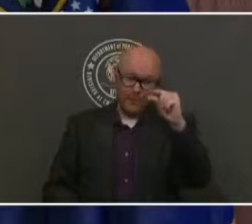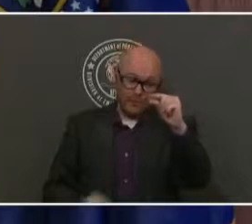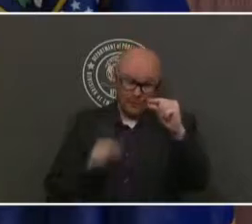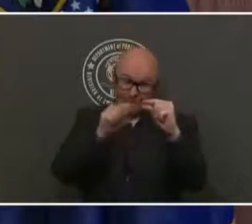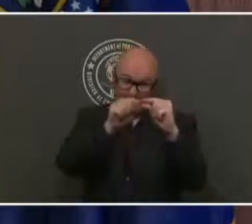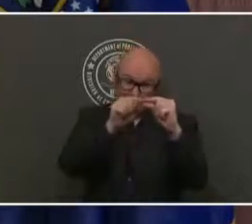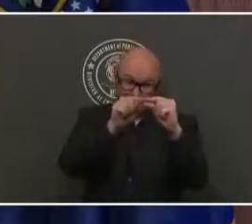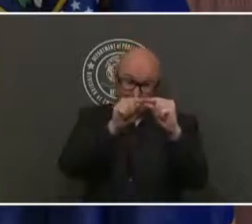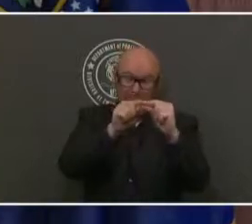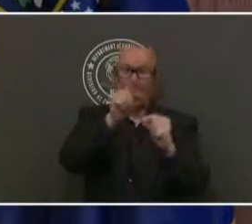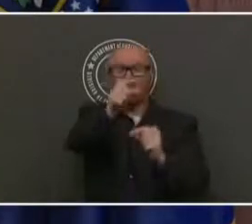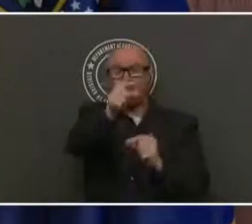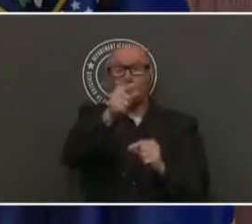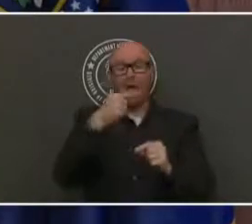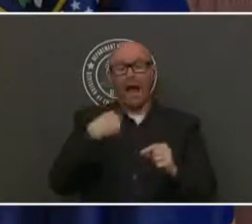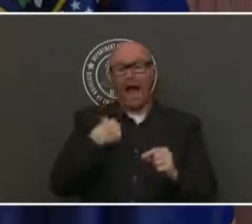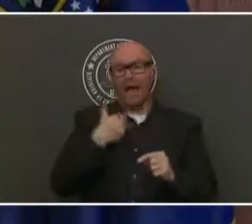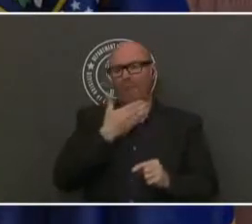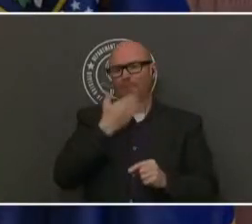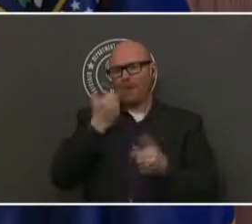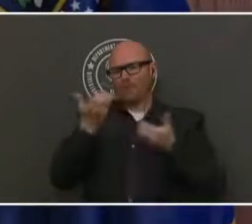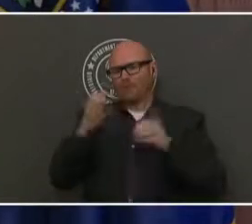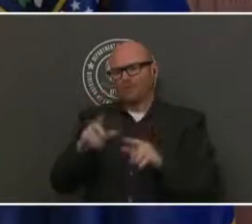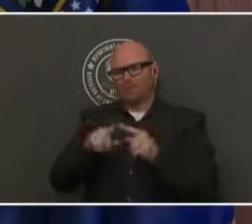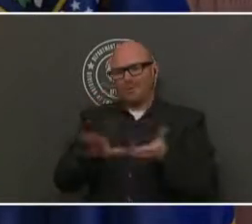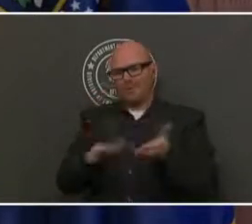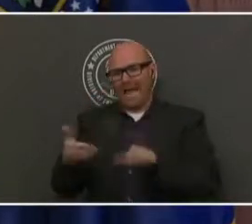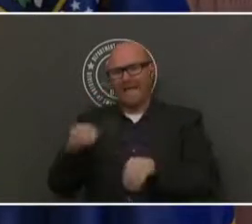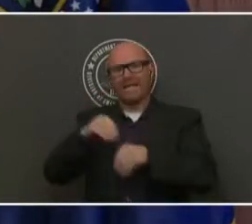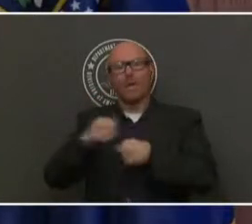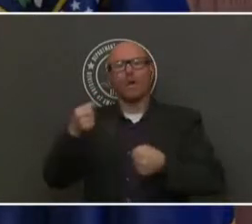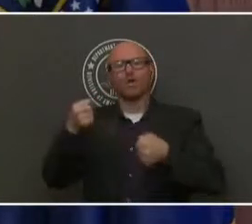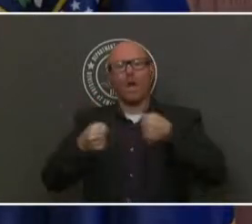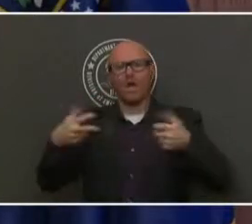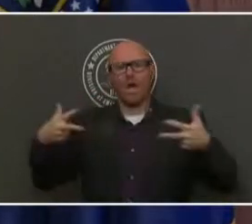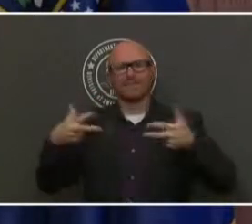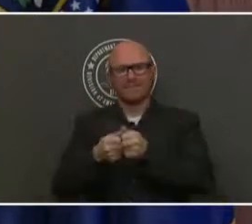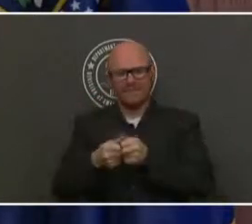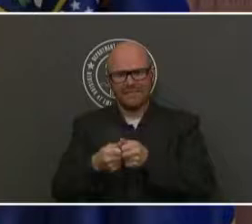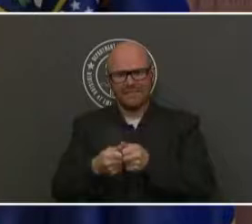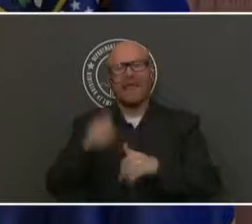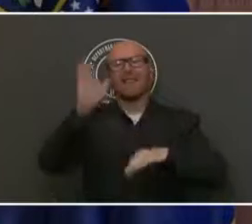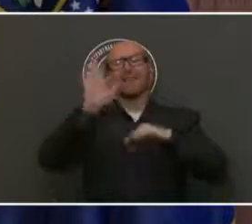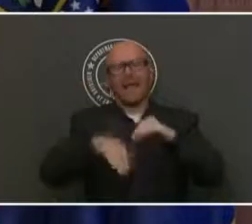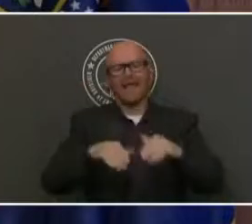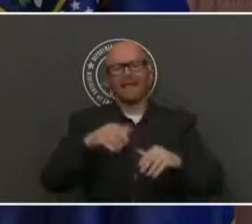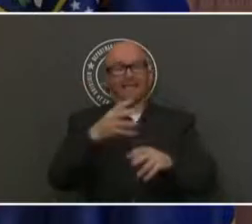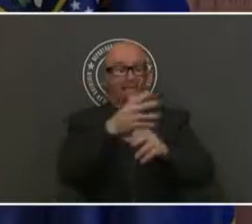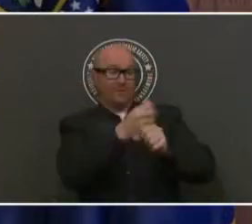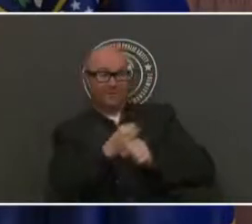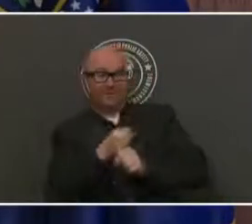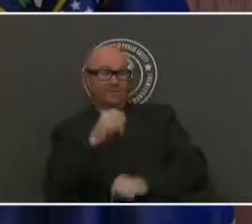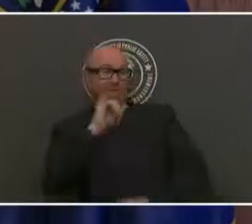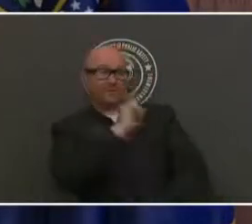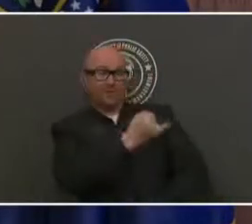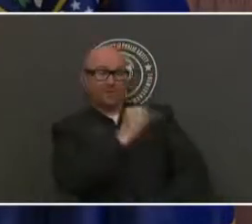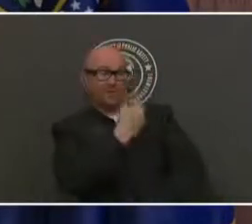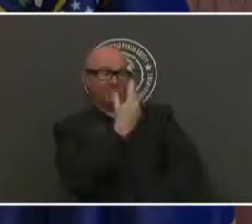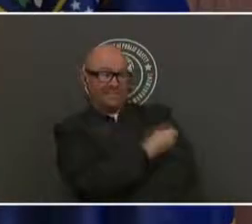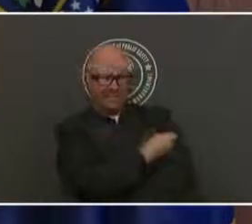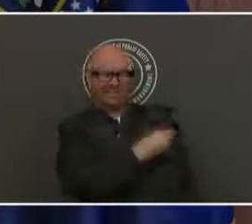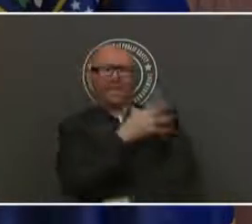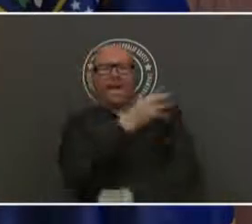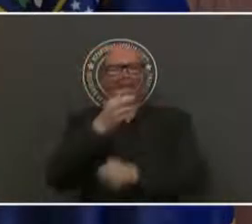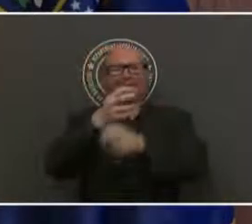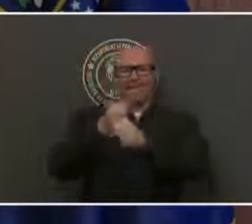a car accident on my way to this interview than I would by getting the Johnson & Johnson vaccine and having a blood